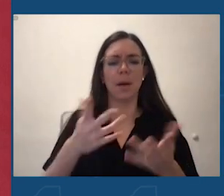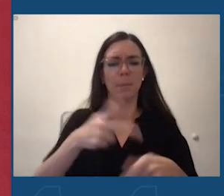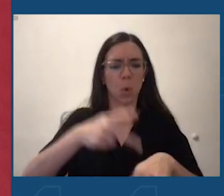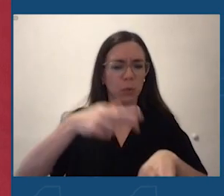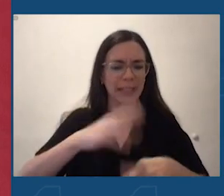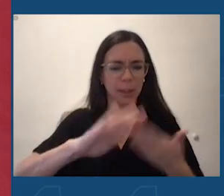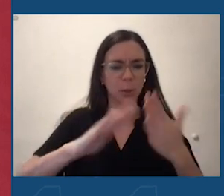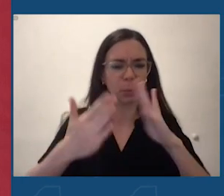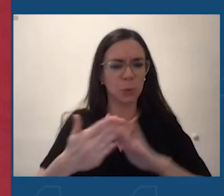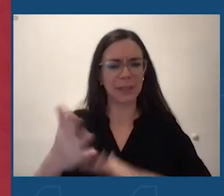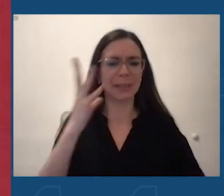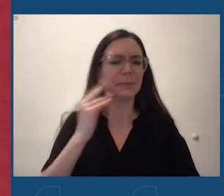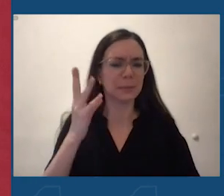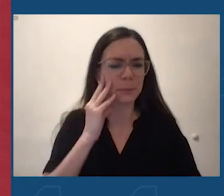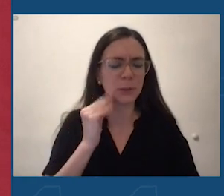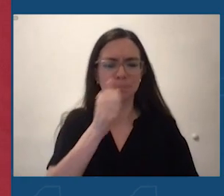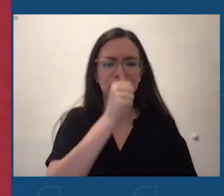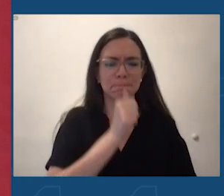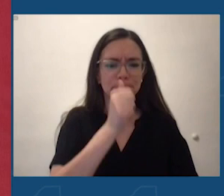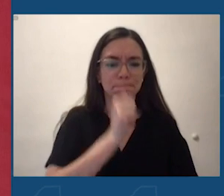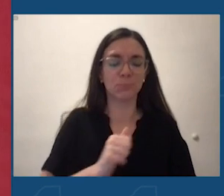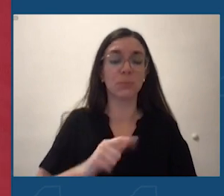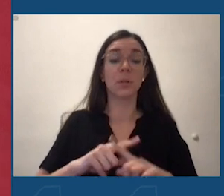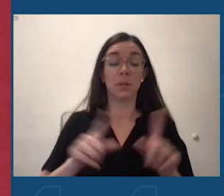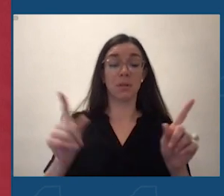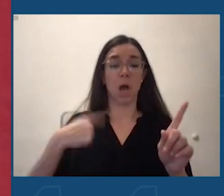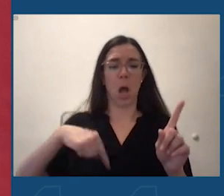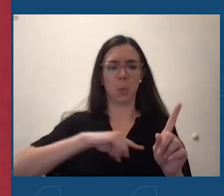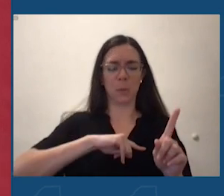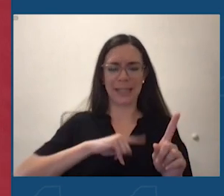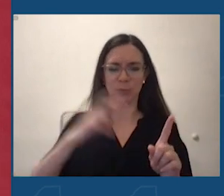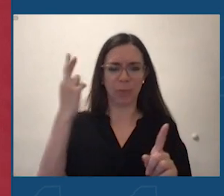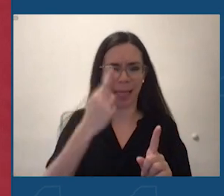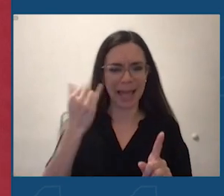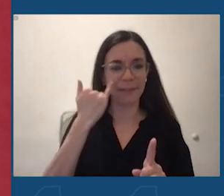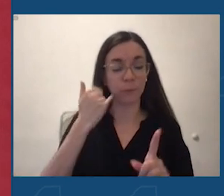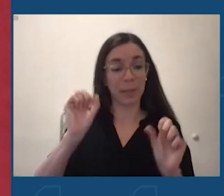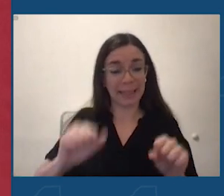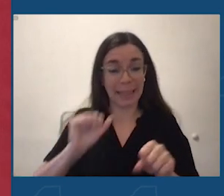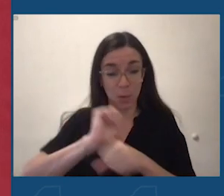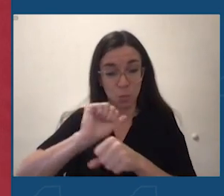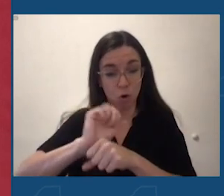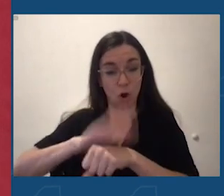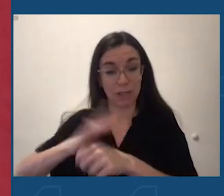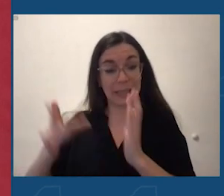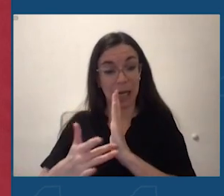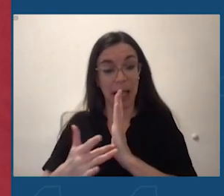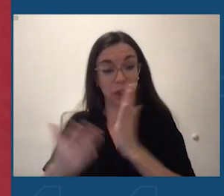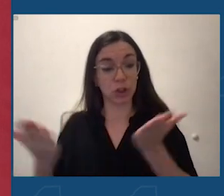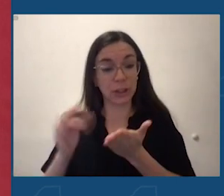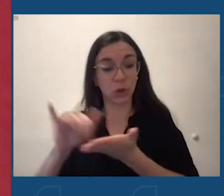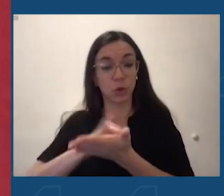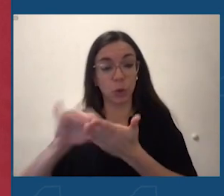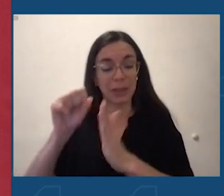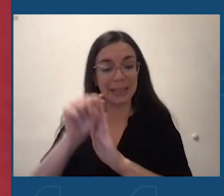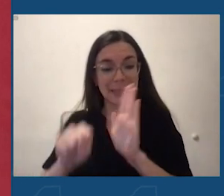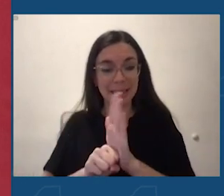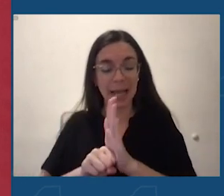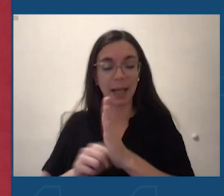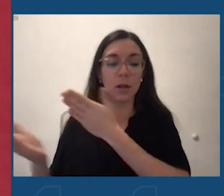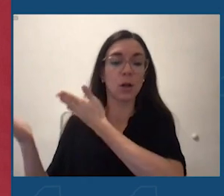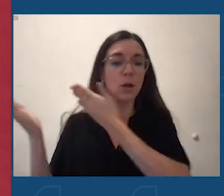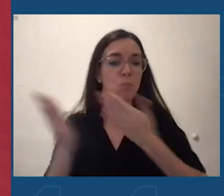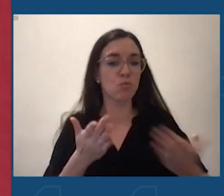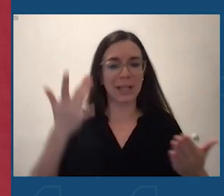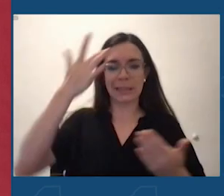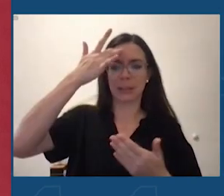through. But if we figured out if we can use the technology that we're working on here in New York State and bring in the smartest and best people from